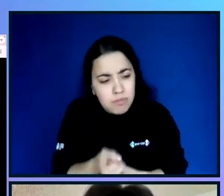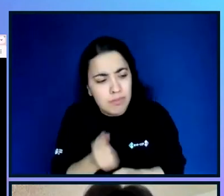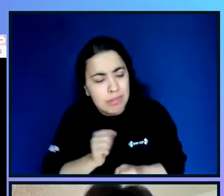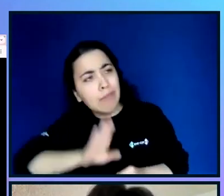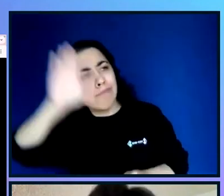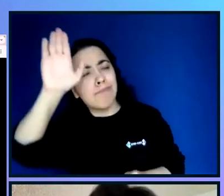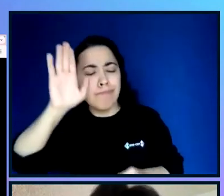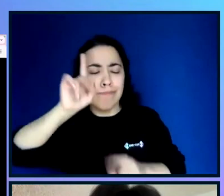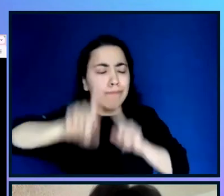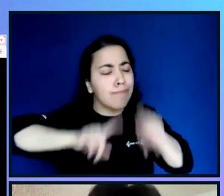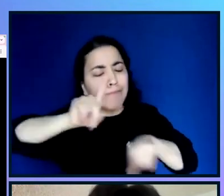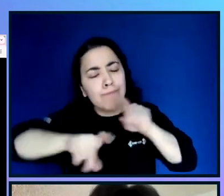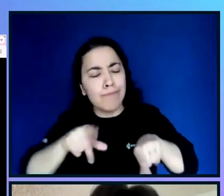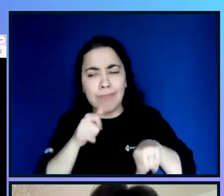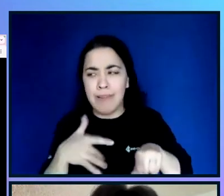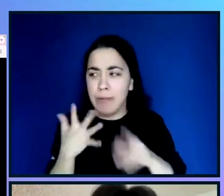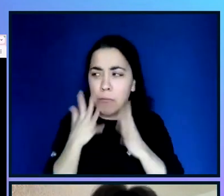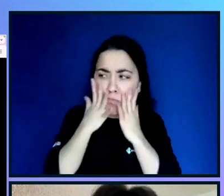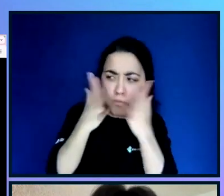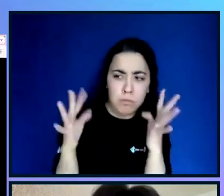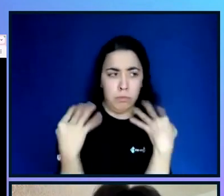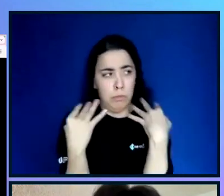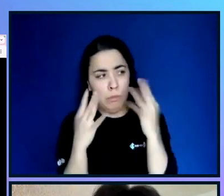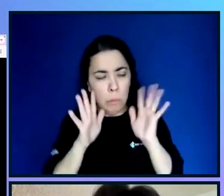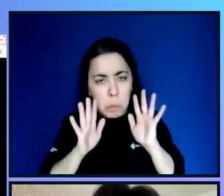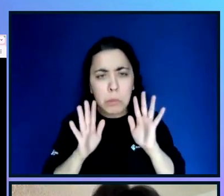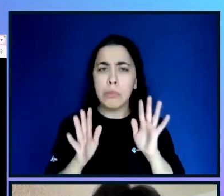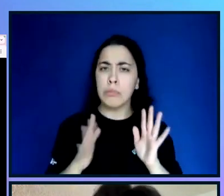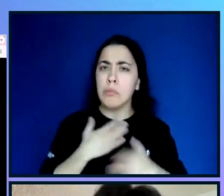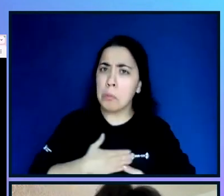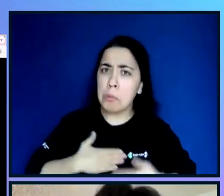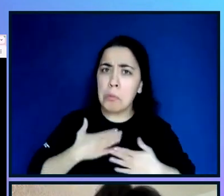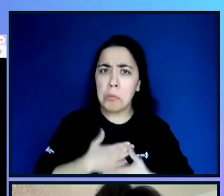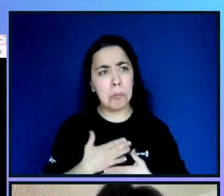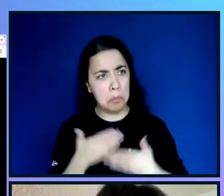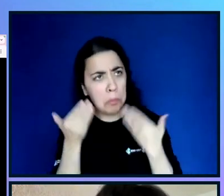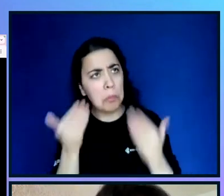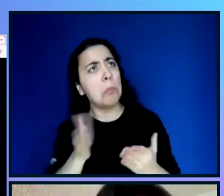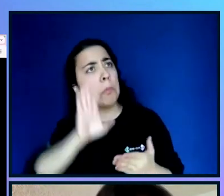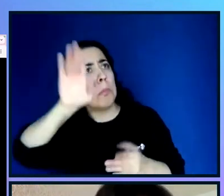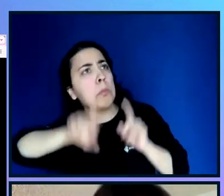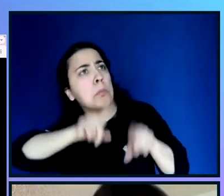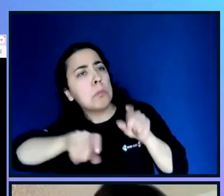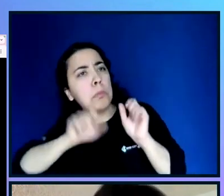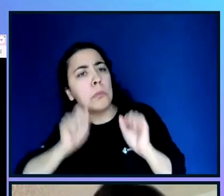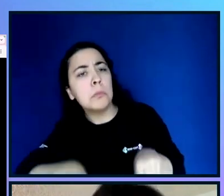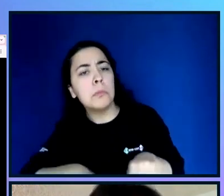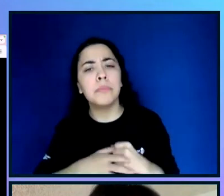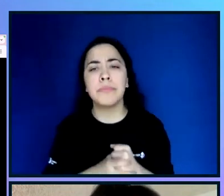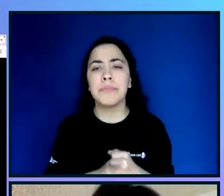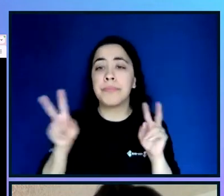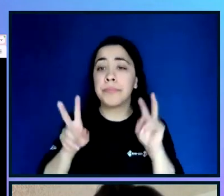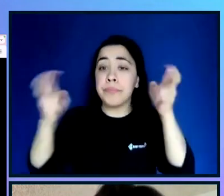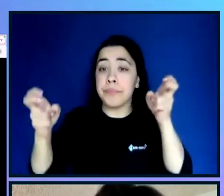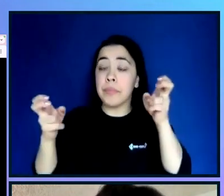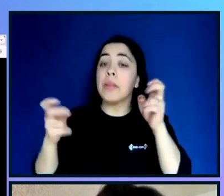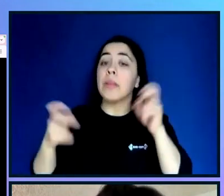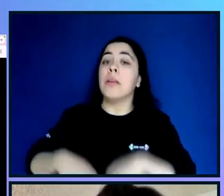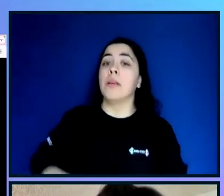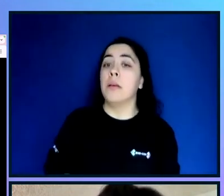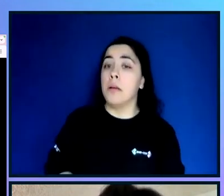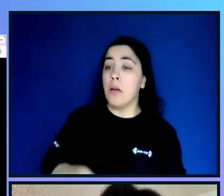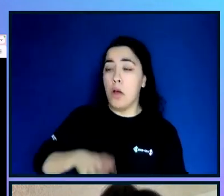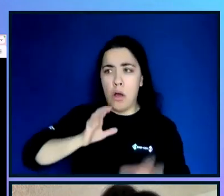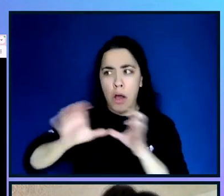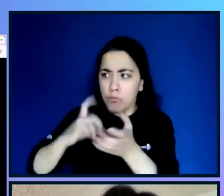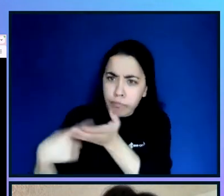questions without shame or guilt was super appreciated. A quote reads, "The conversations were the best part indeed.